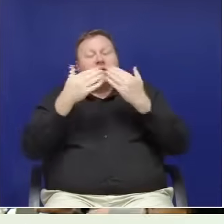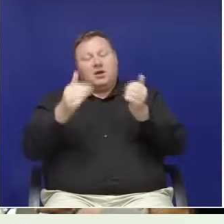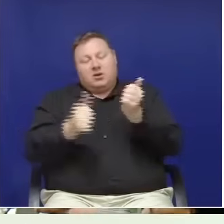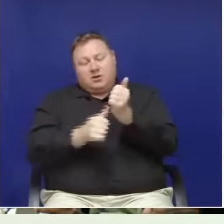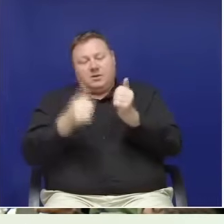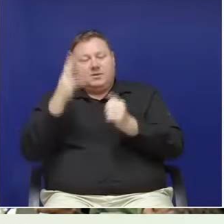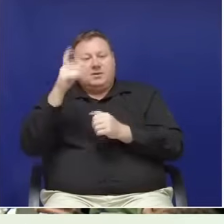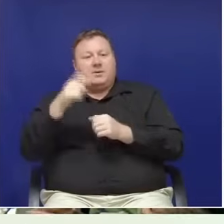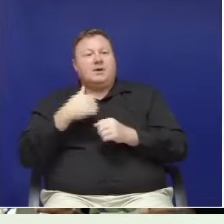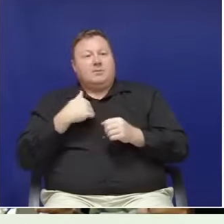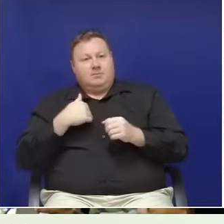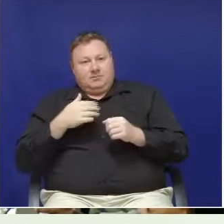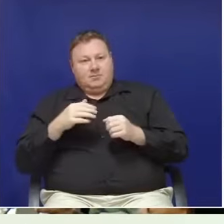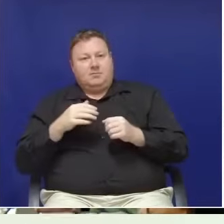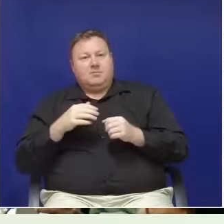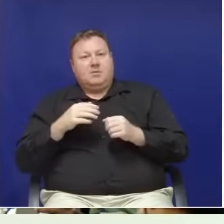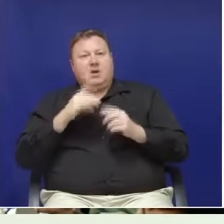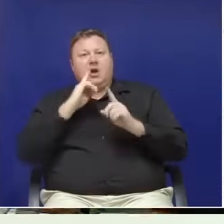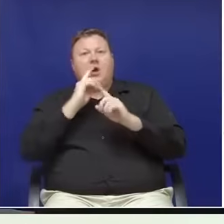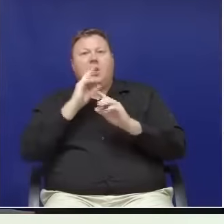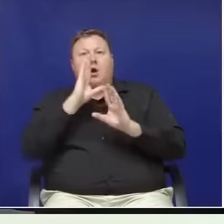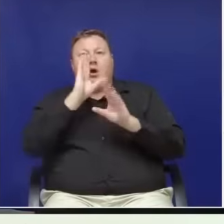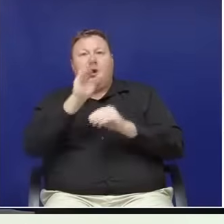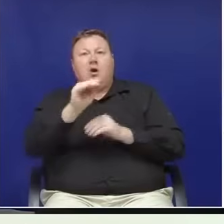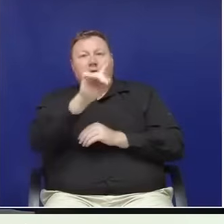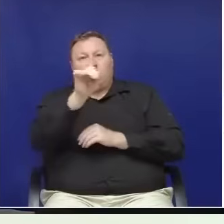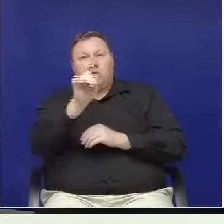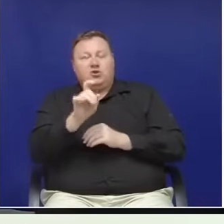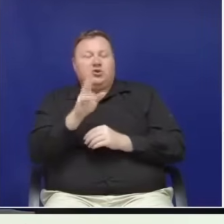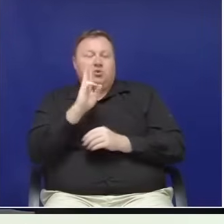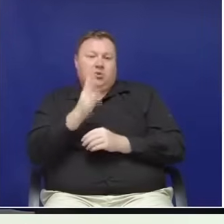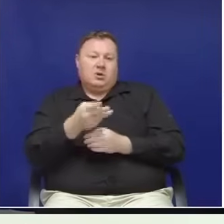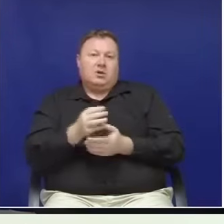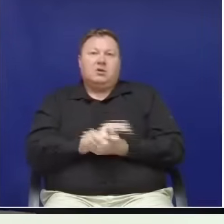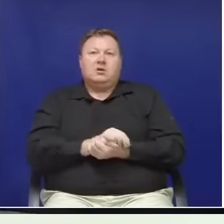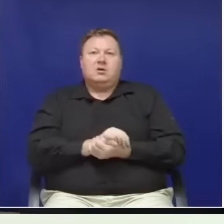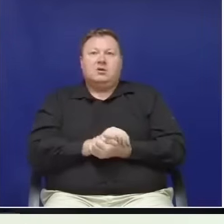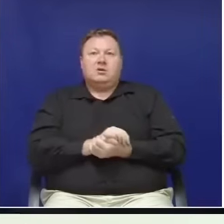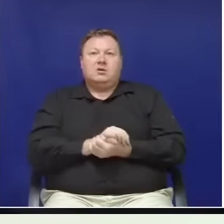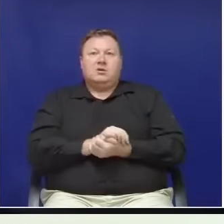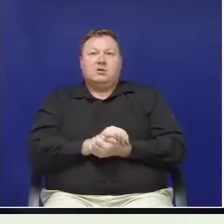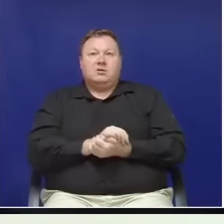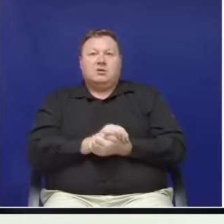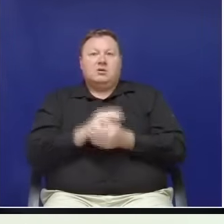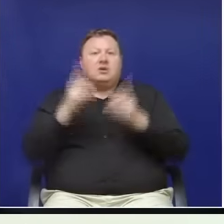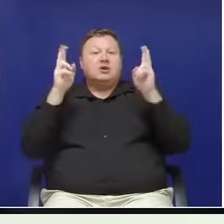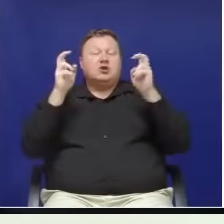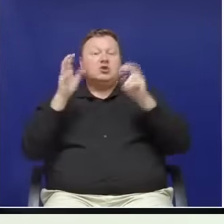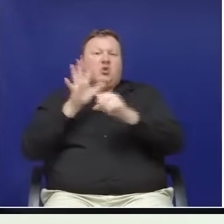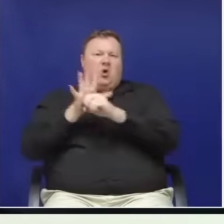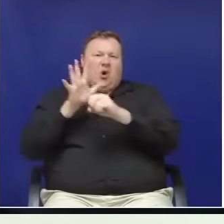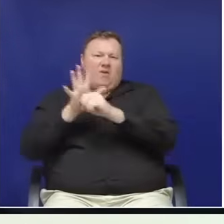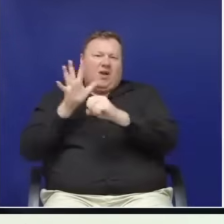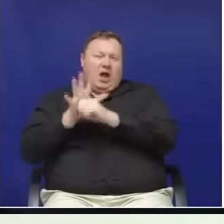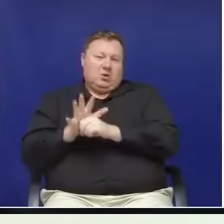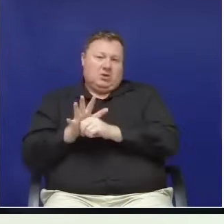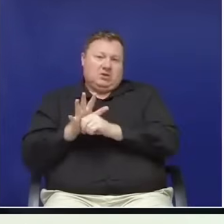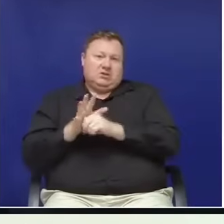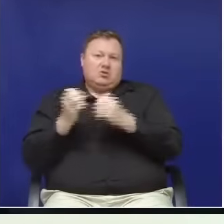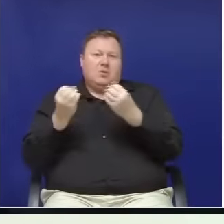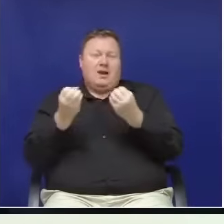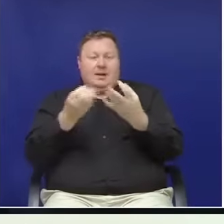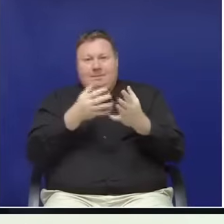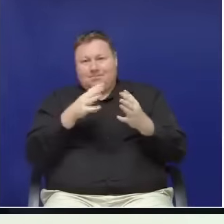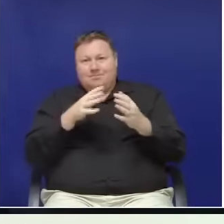I will take the question on behalf of the Nolochungu. The issues of overcrowding, Minister, of course